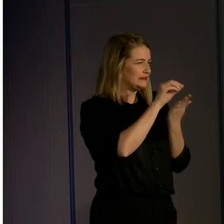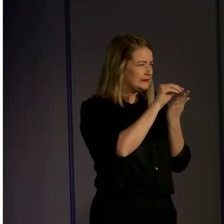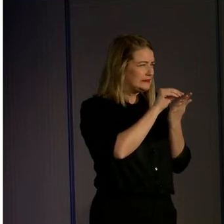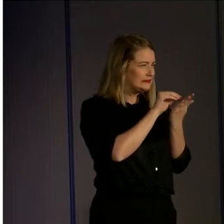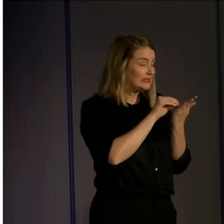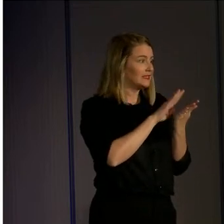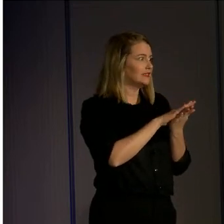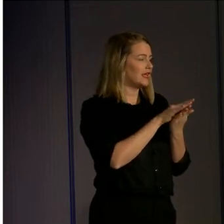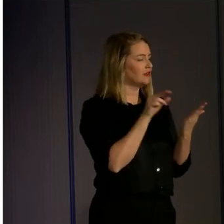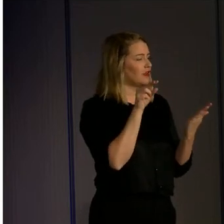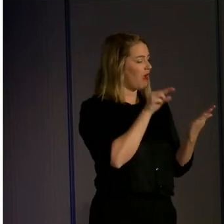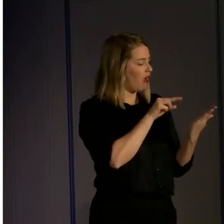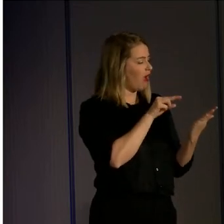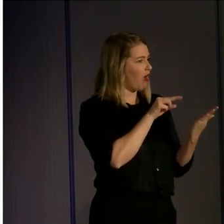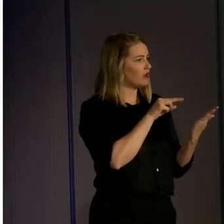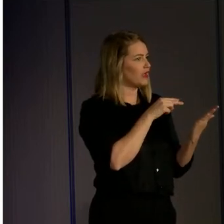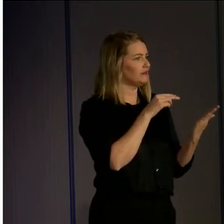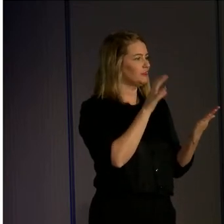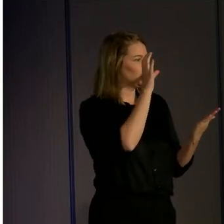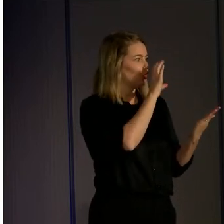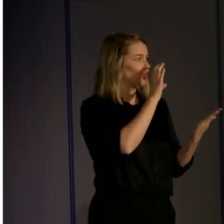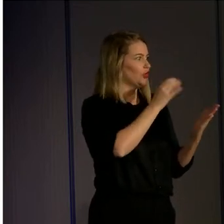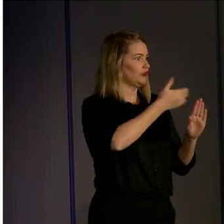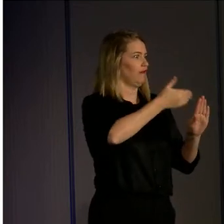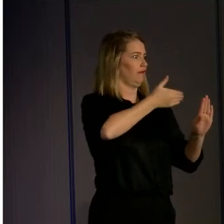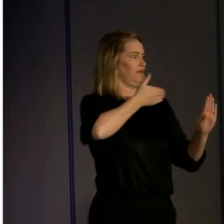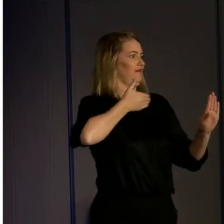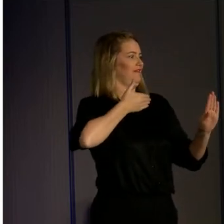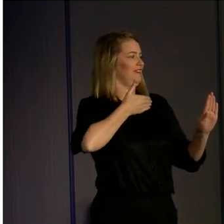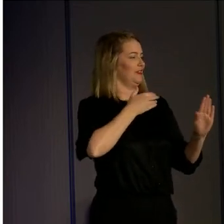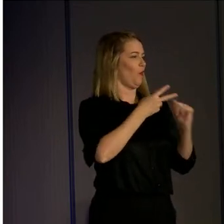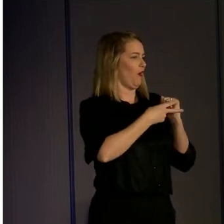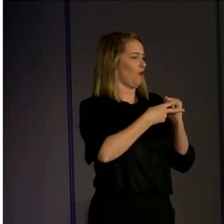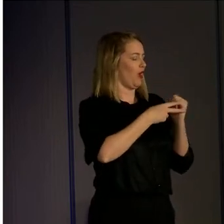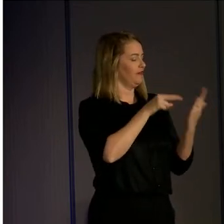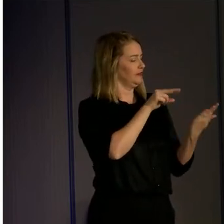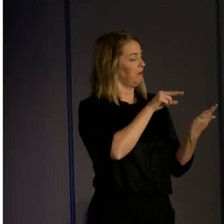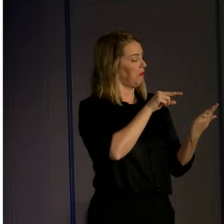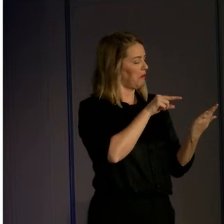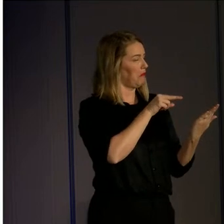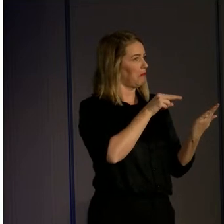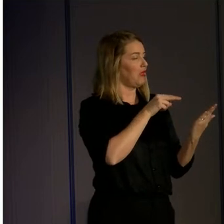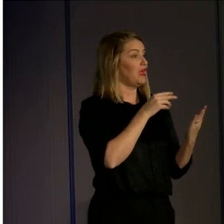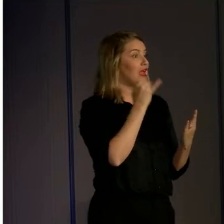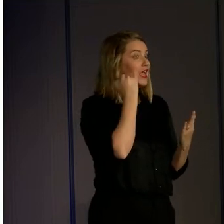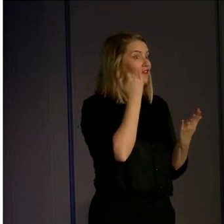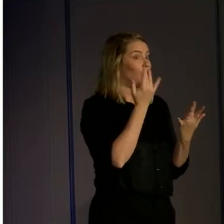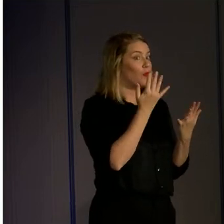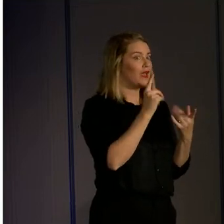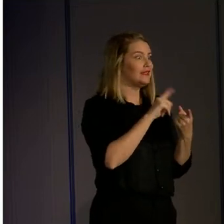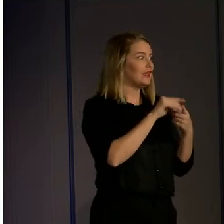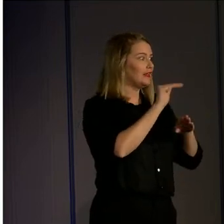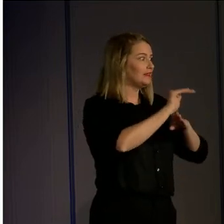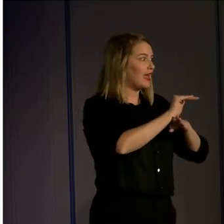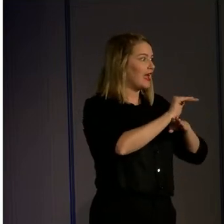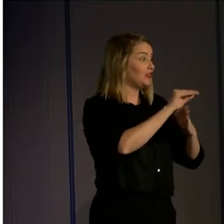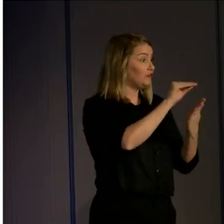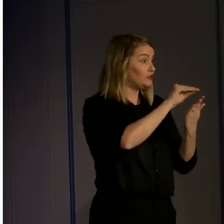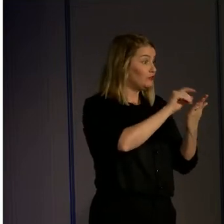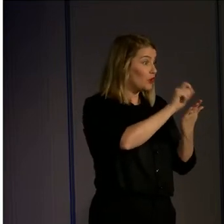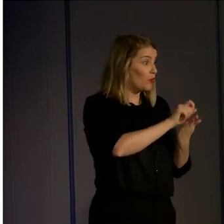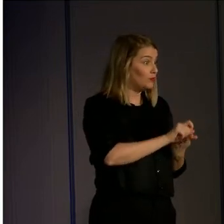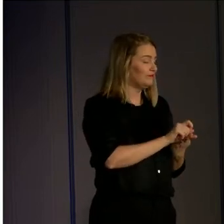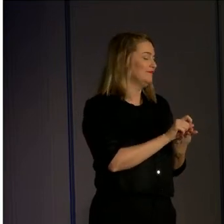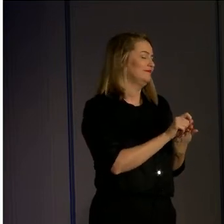can go back and you can search your archives. So you can find out what people are saying. And if you wait until the evening, you're not going to remember